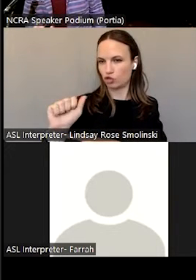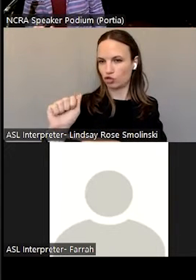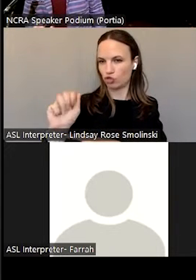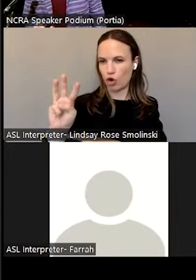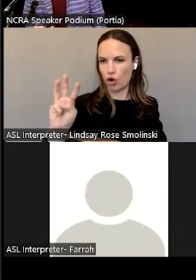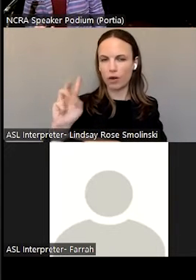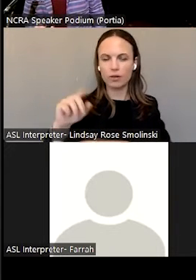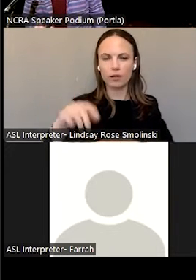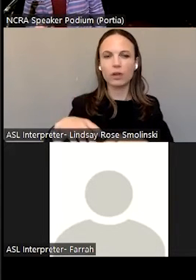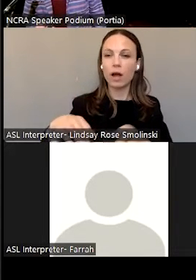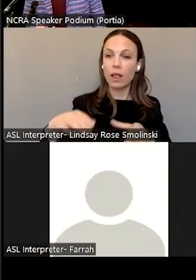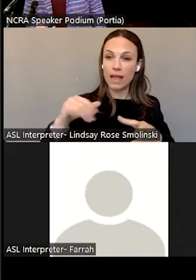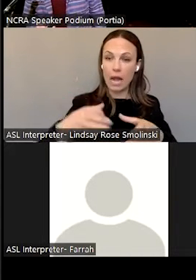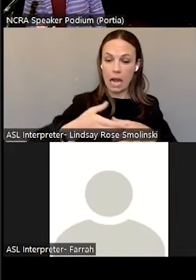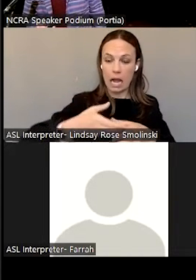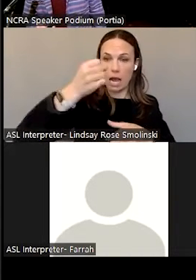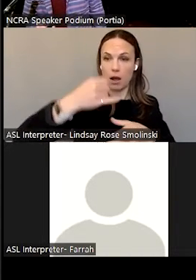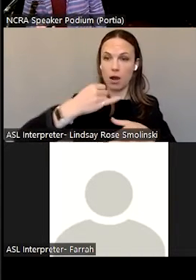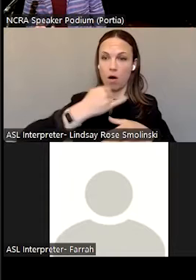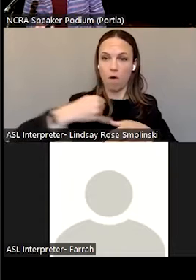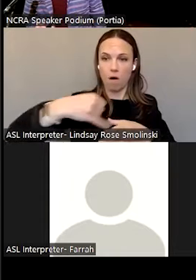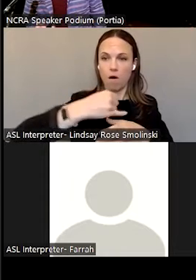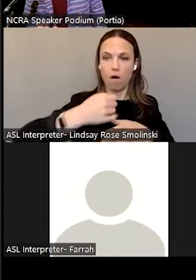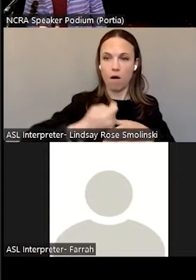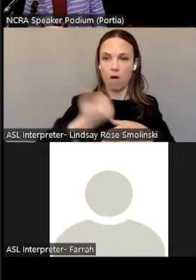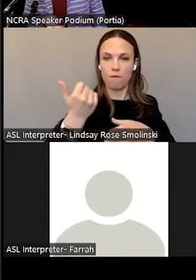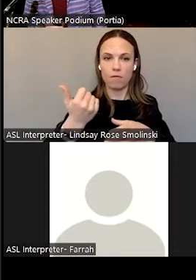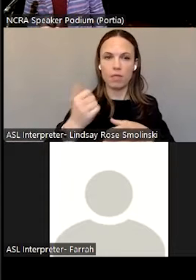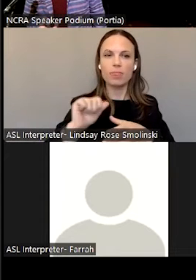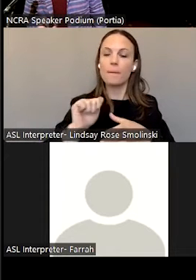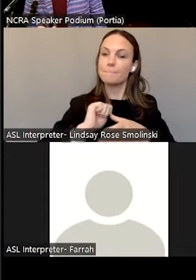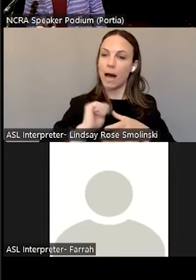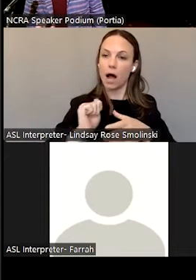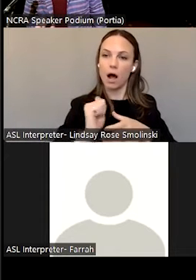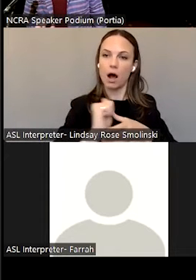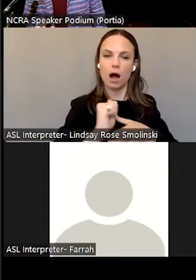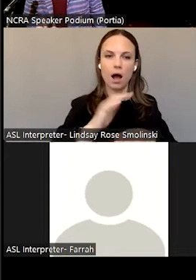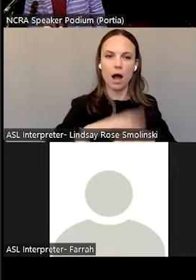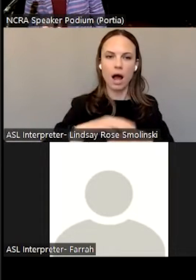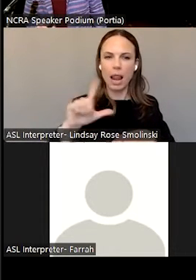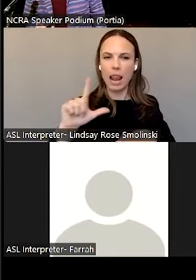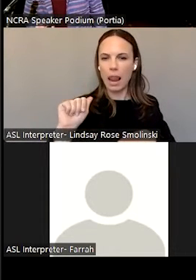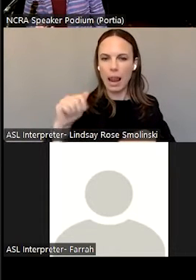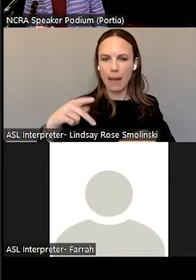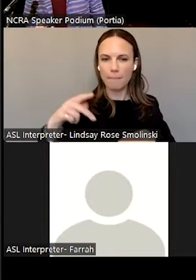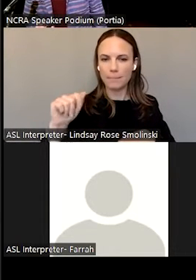we're cutting off the top, and then that gets polished on a lapidary wheel.